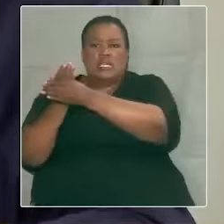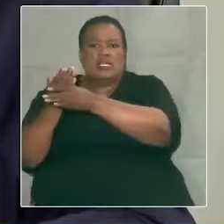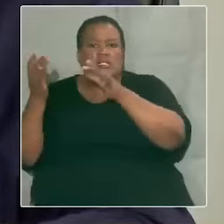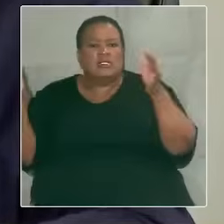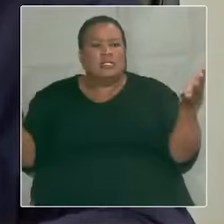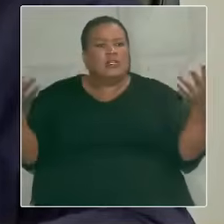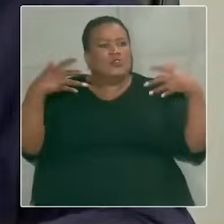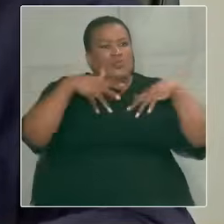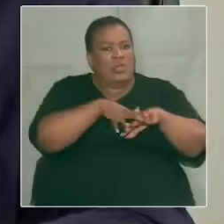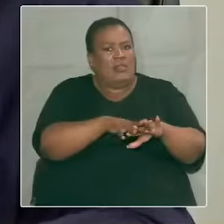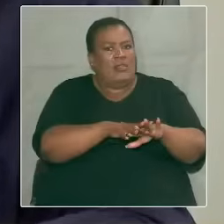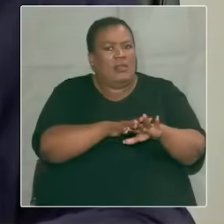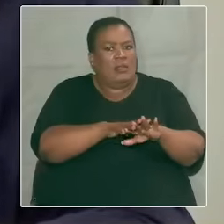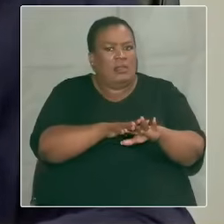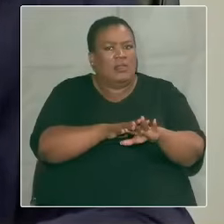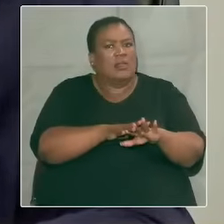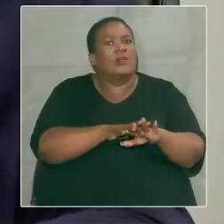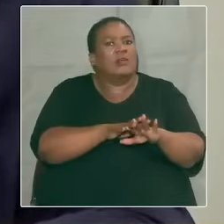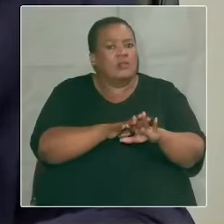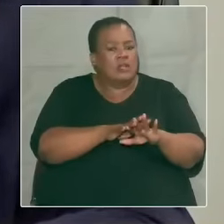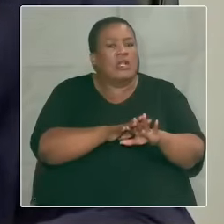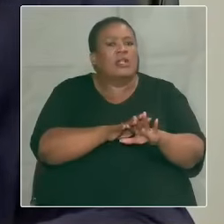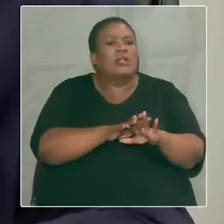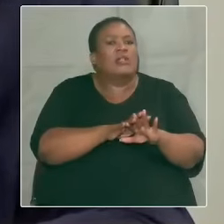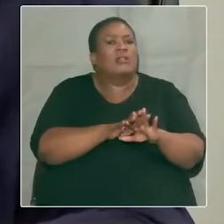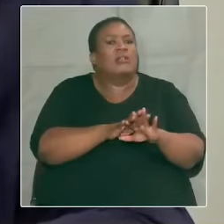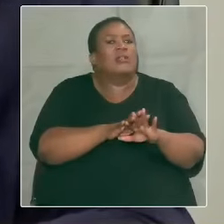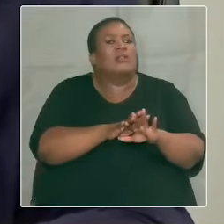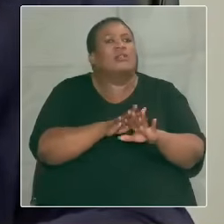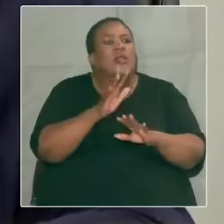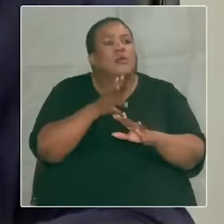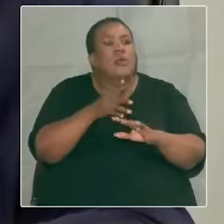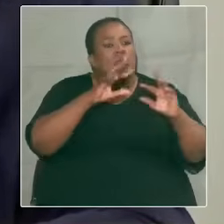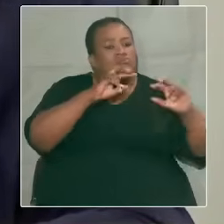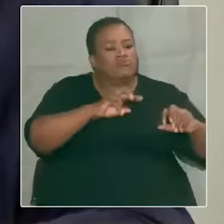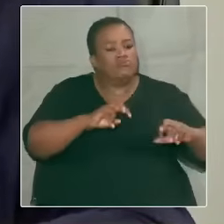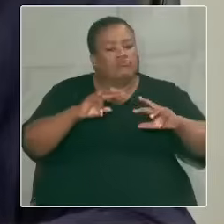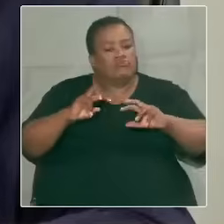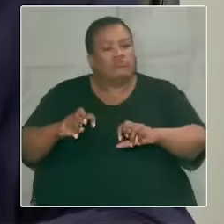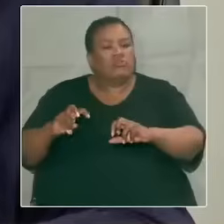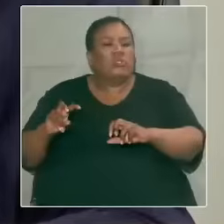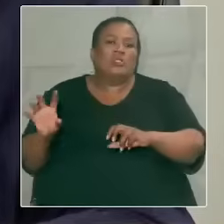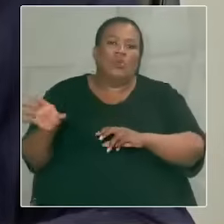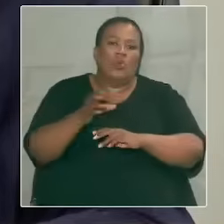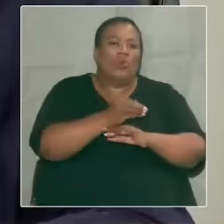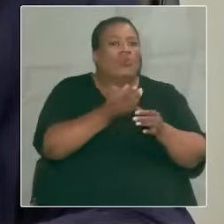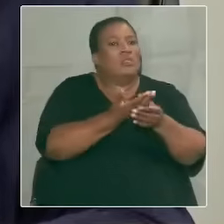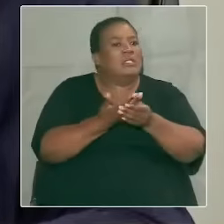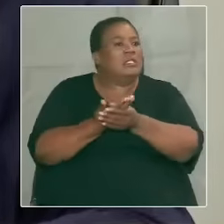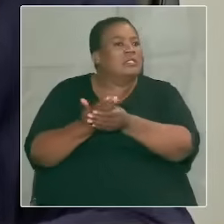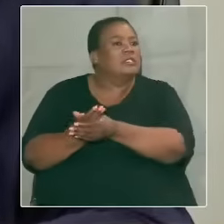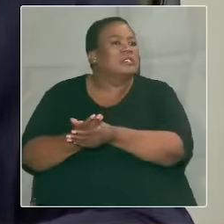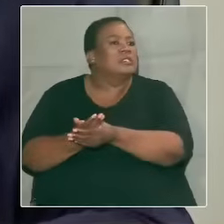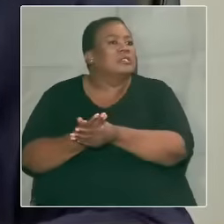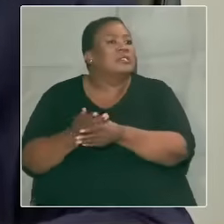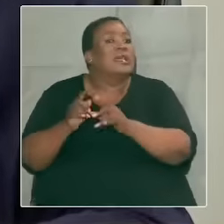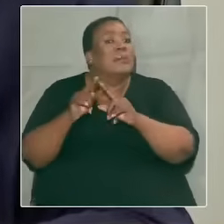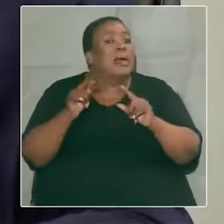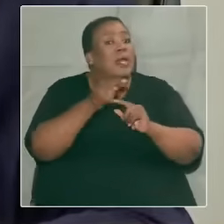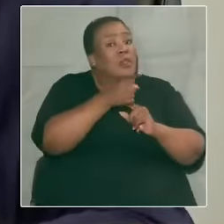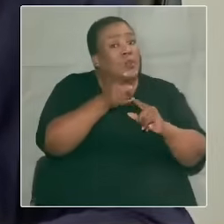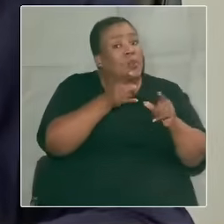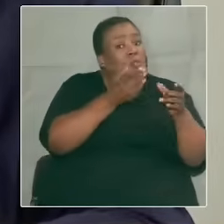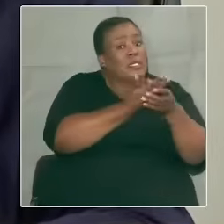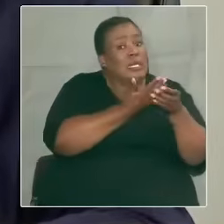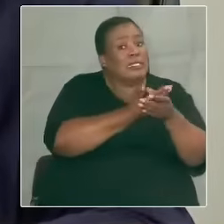client, then they will take those cases and investigate them. So those cases are not political